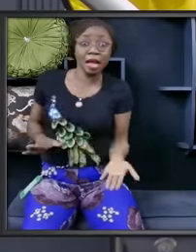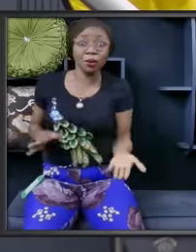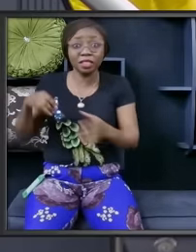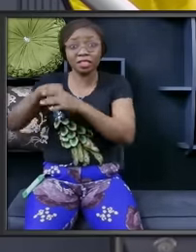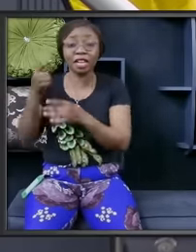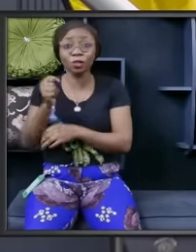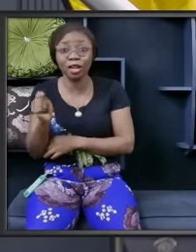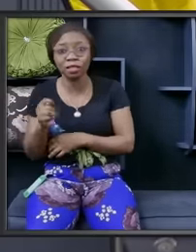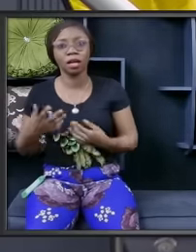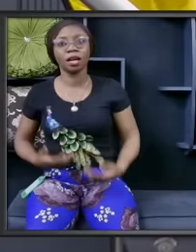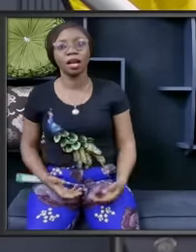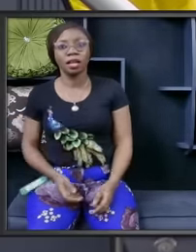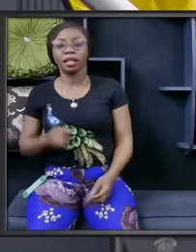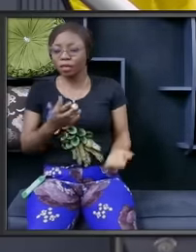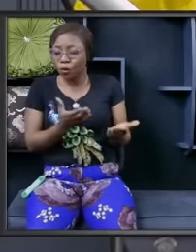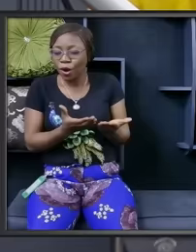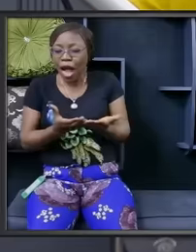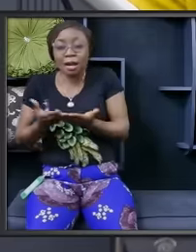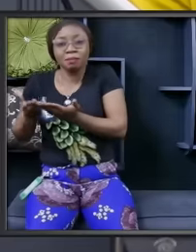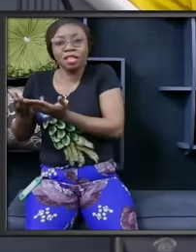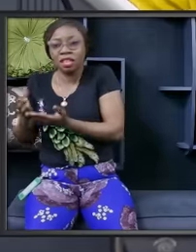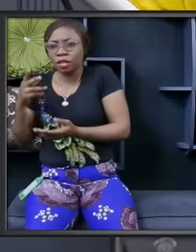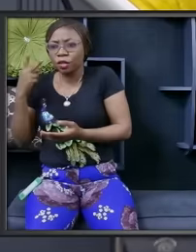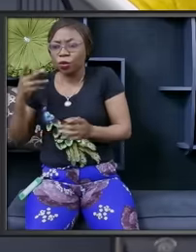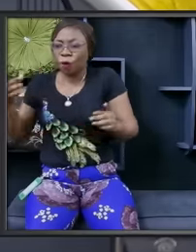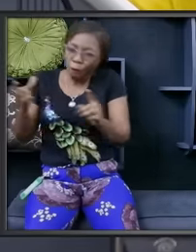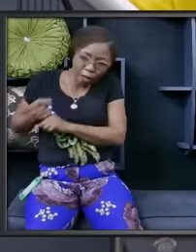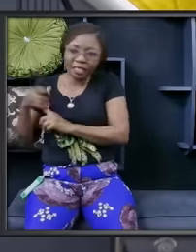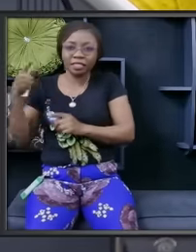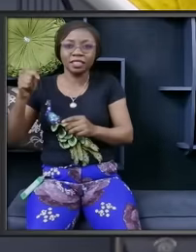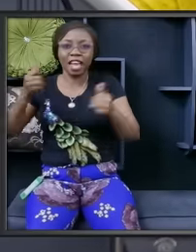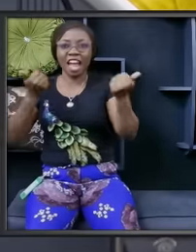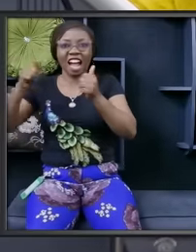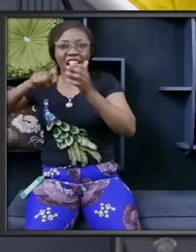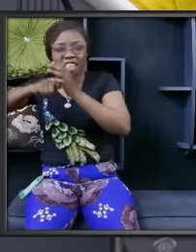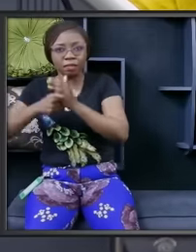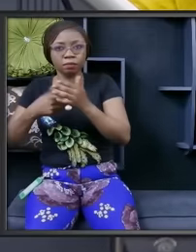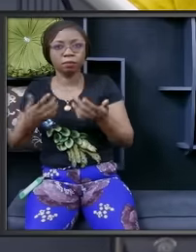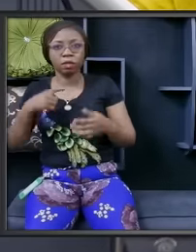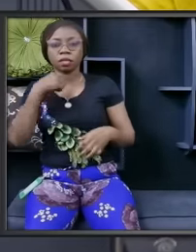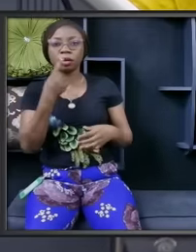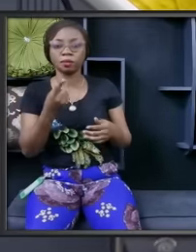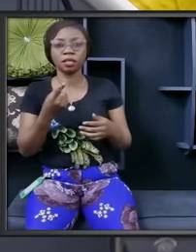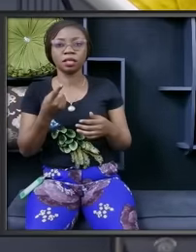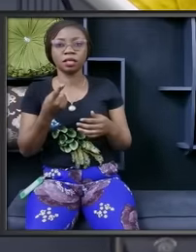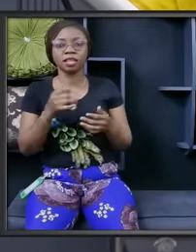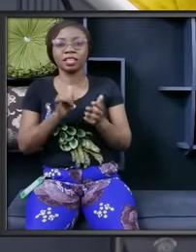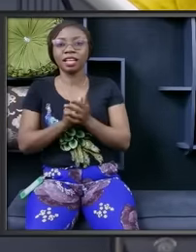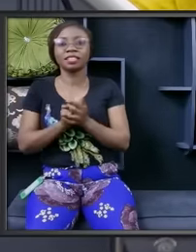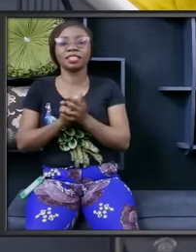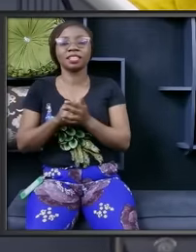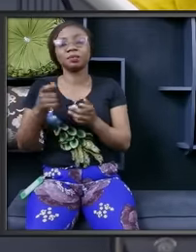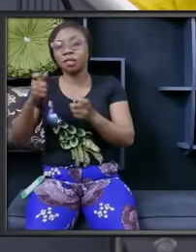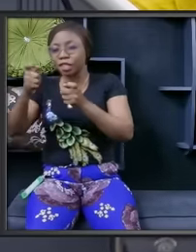toilet. So now they come carry me. In comes the car key. Now then they tell me, say, the man wakes a bit, say, make he give me